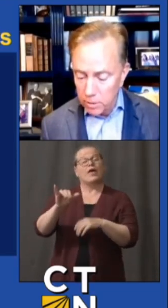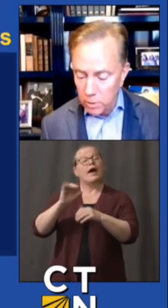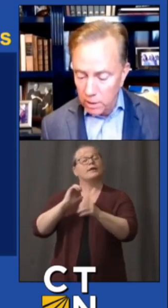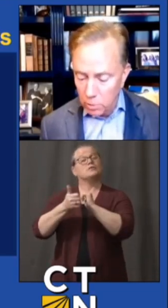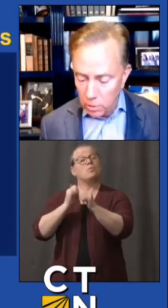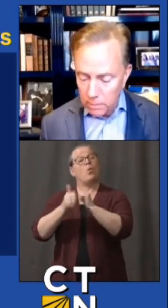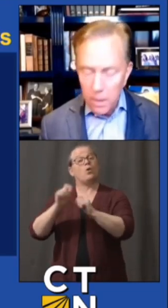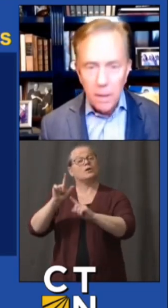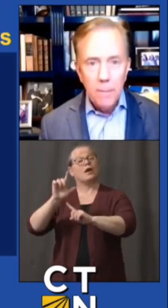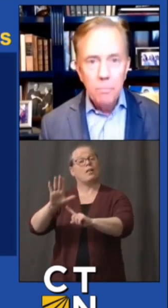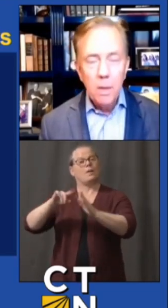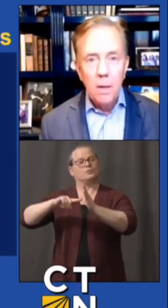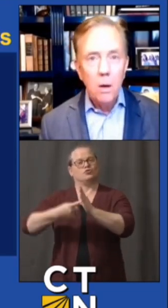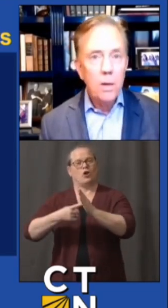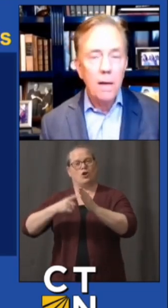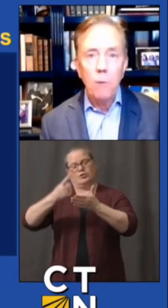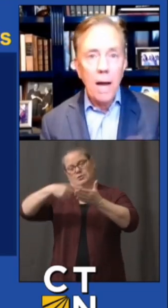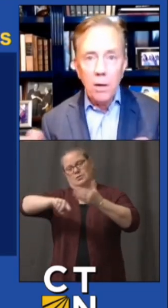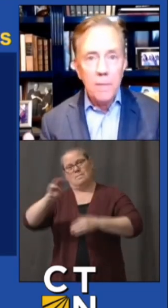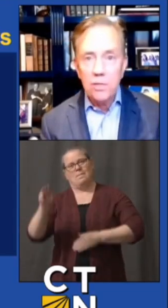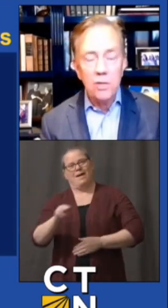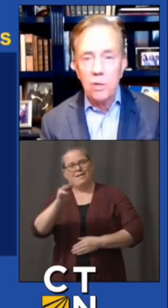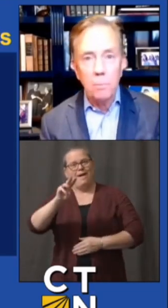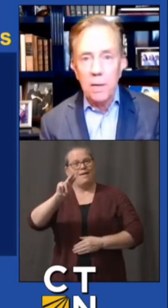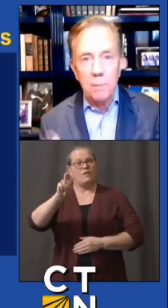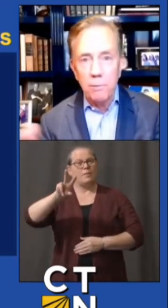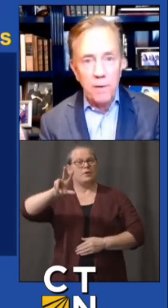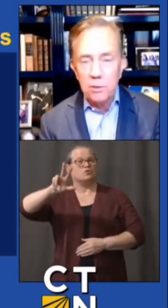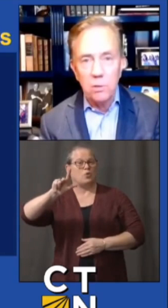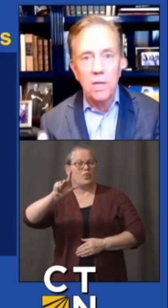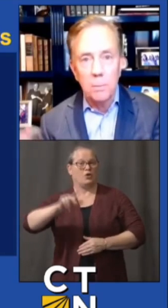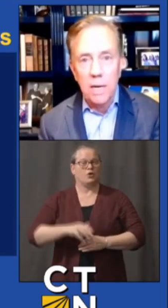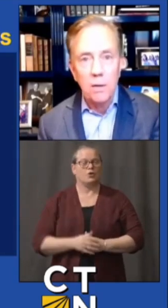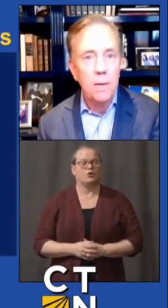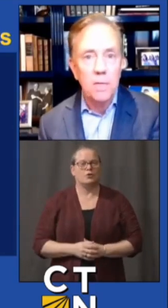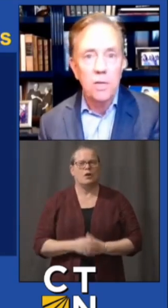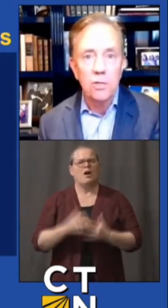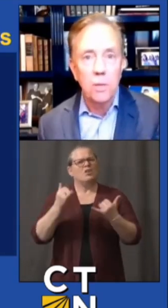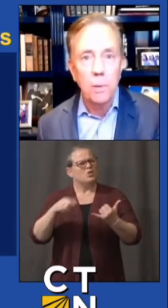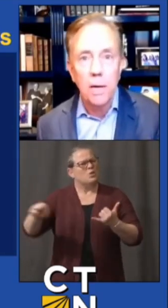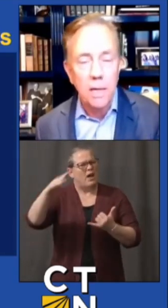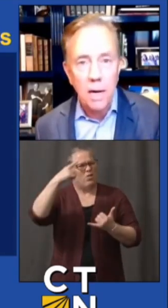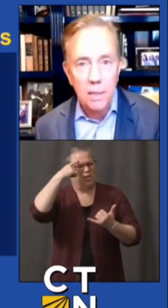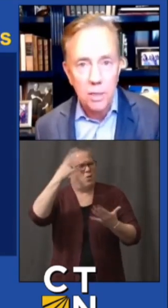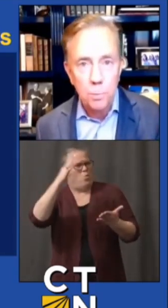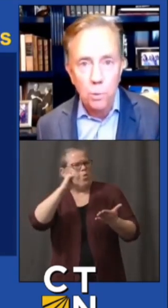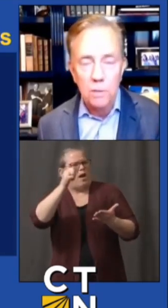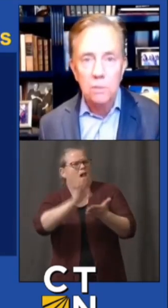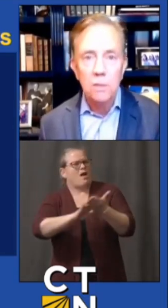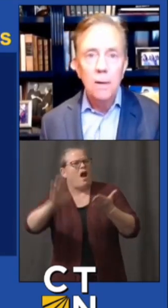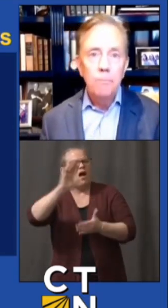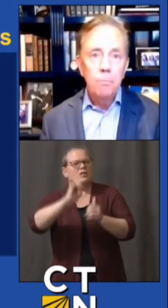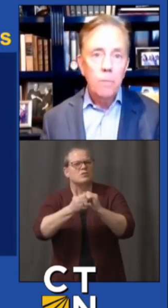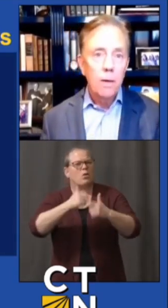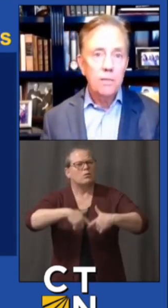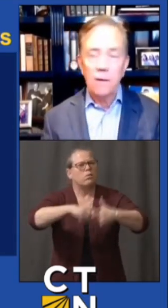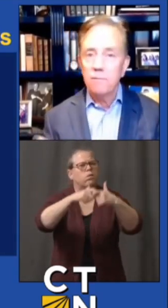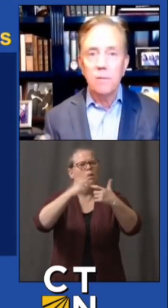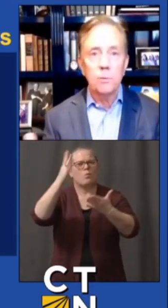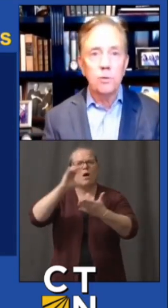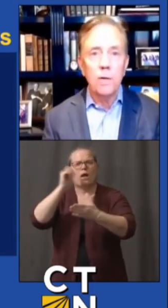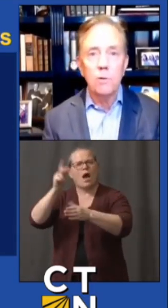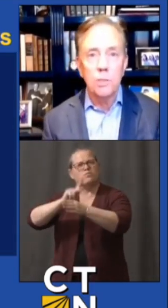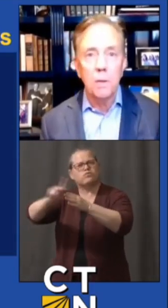November 23rd. Okay, well, how come this doesn't apply to professional teams? How come this doesn't apply to college sports? As